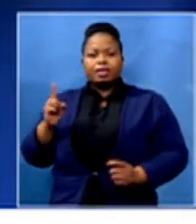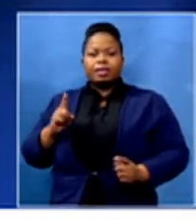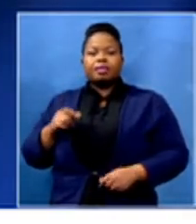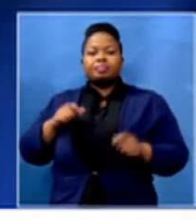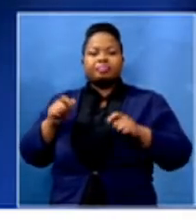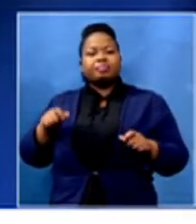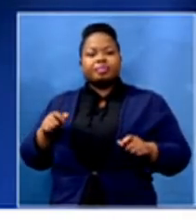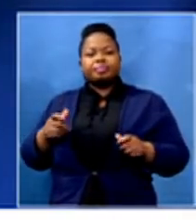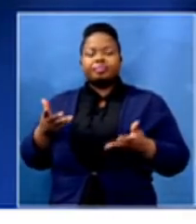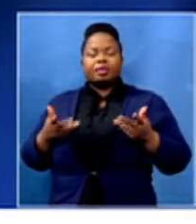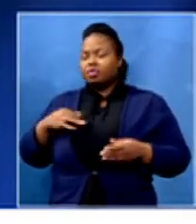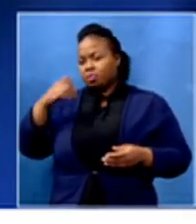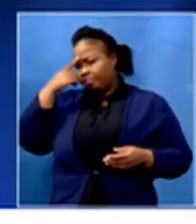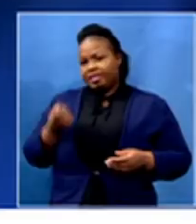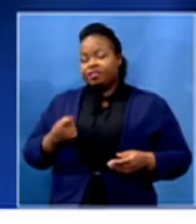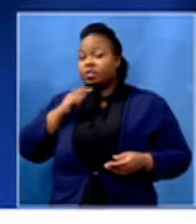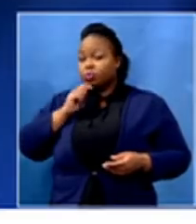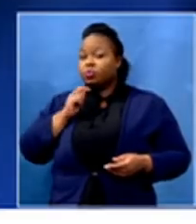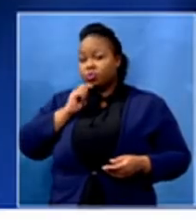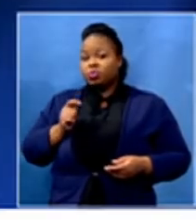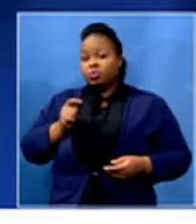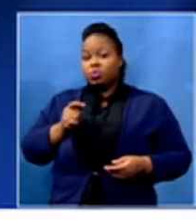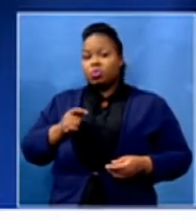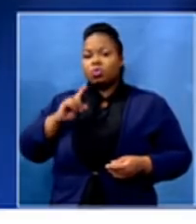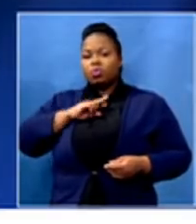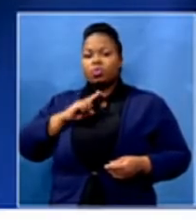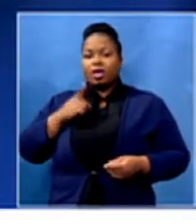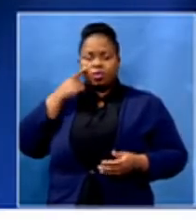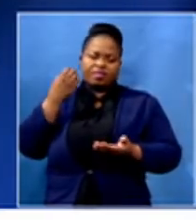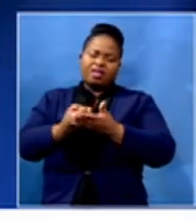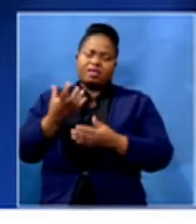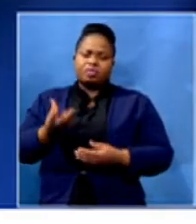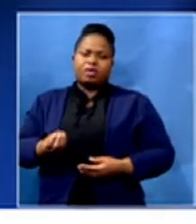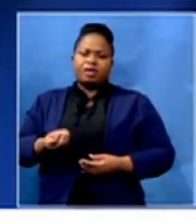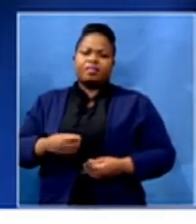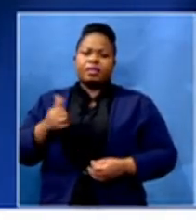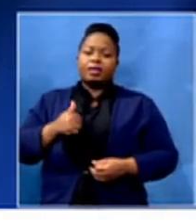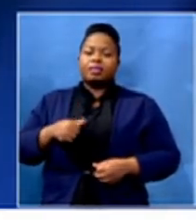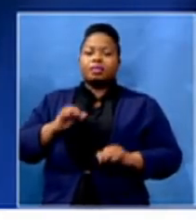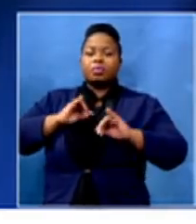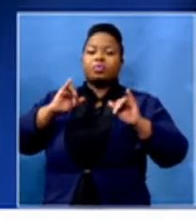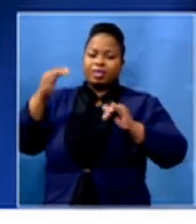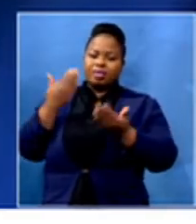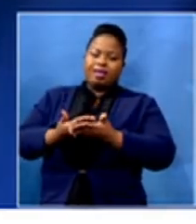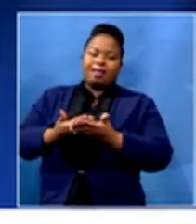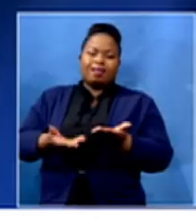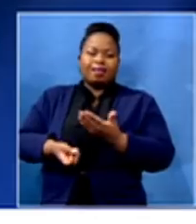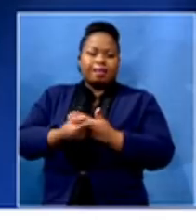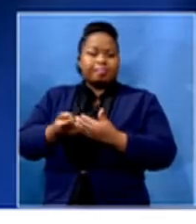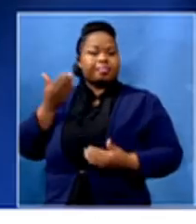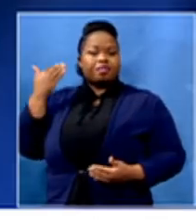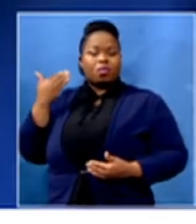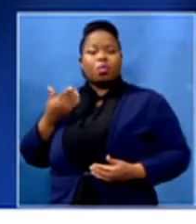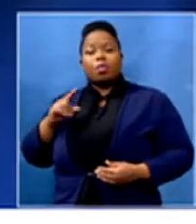not be able to believe that it could have happened. We actually have got evidence that it was going to be much worse. But it does not